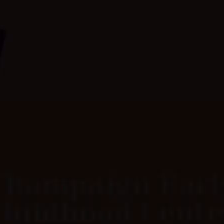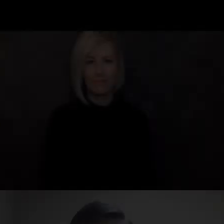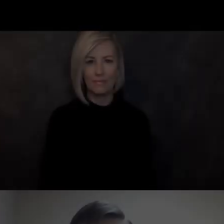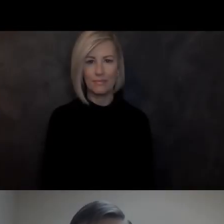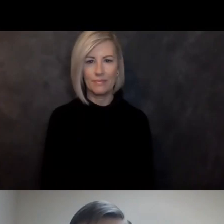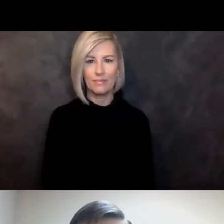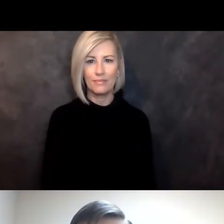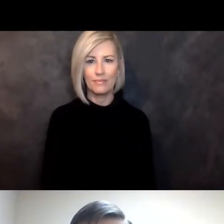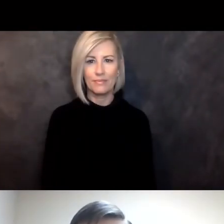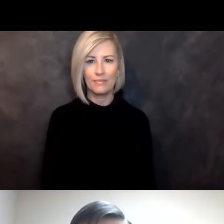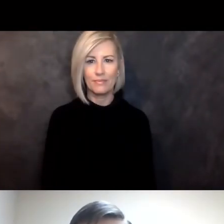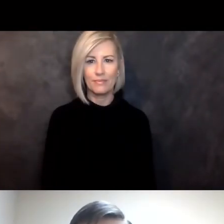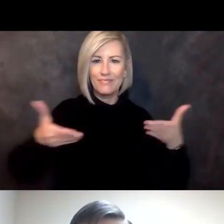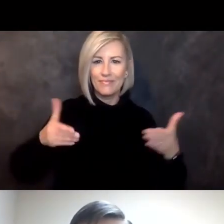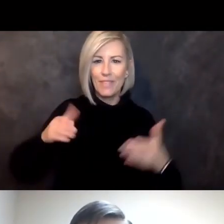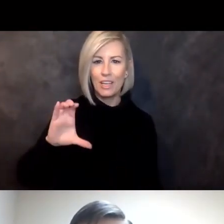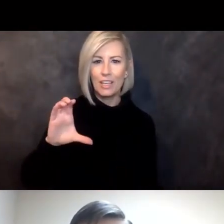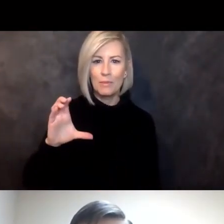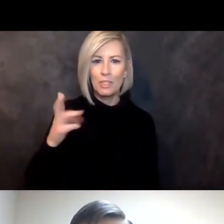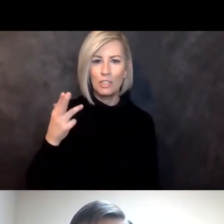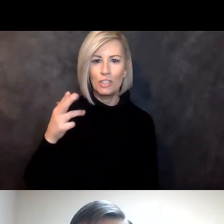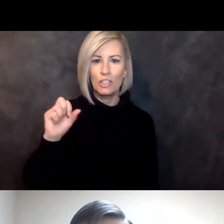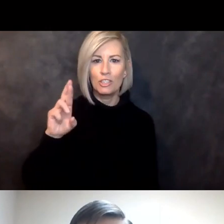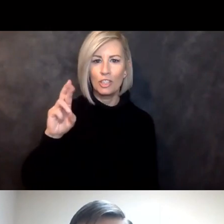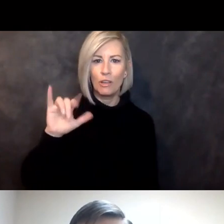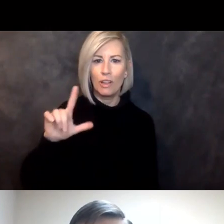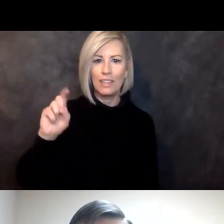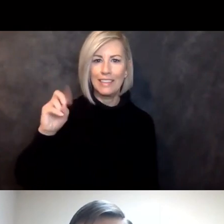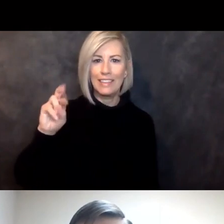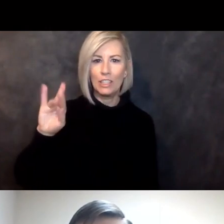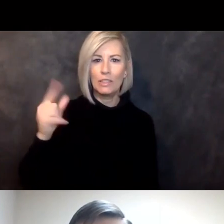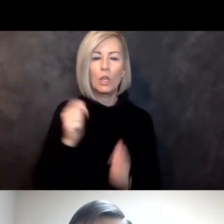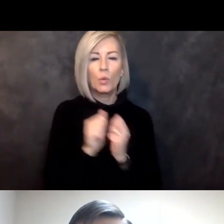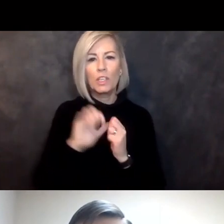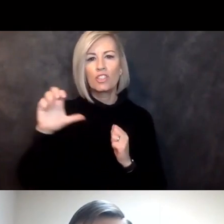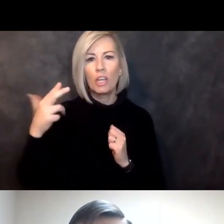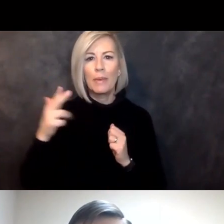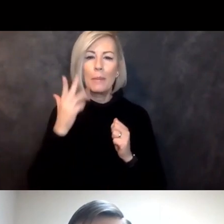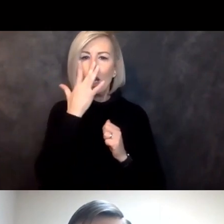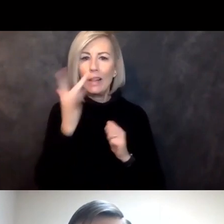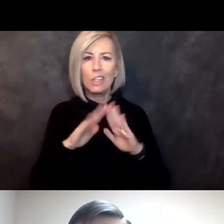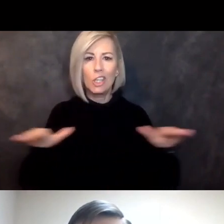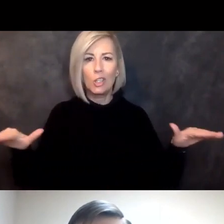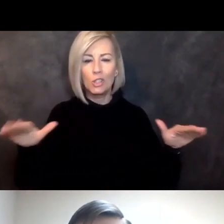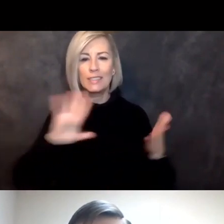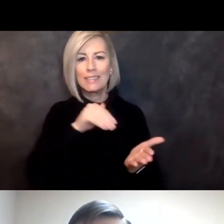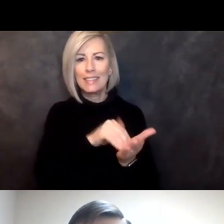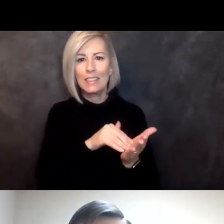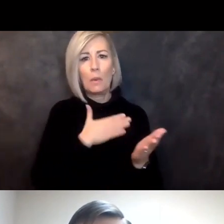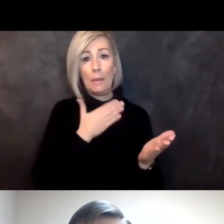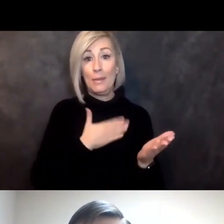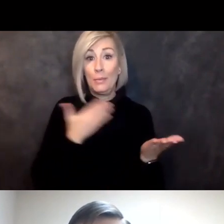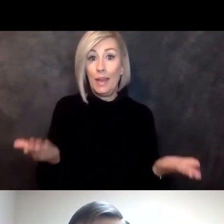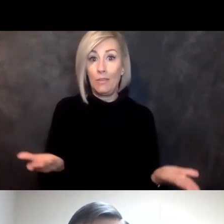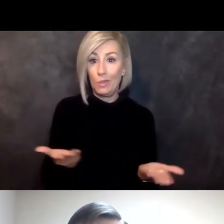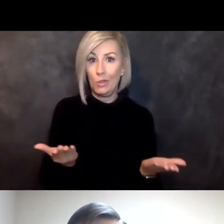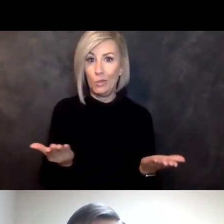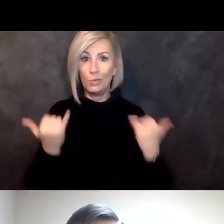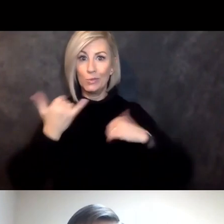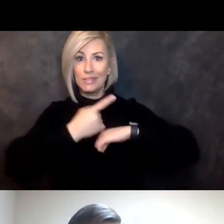Thank you so us today at the